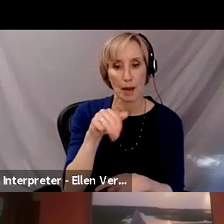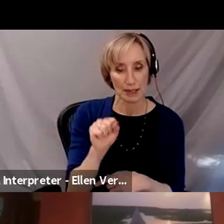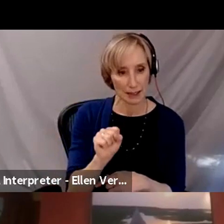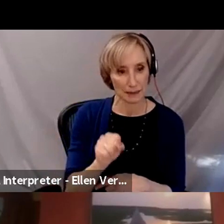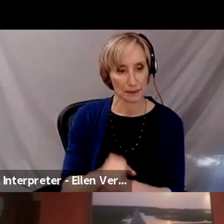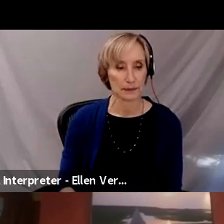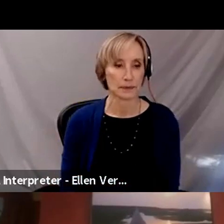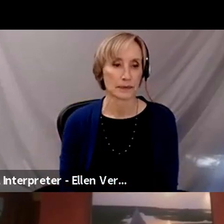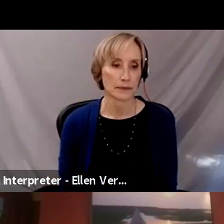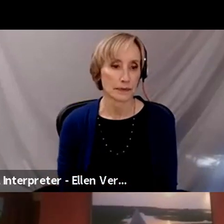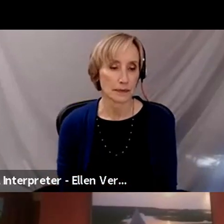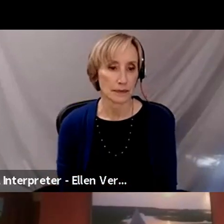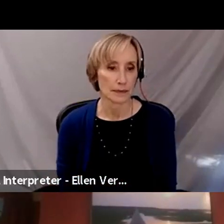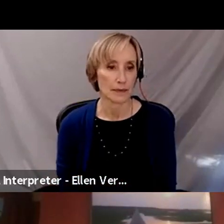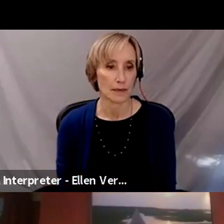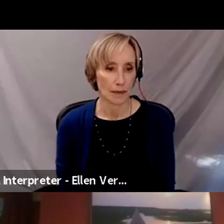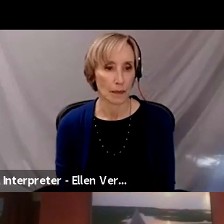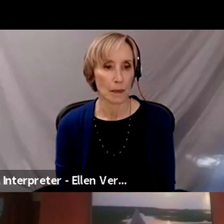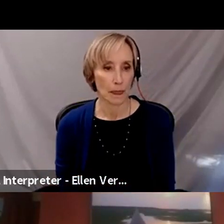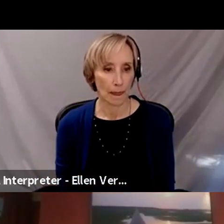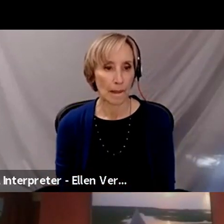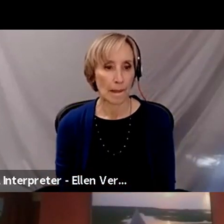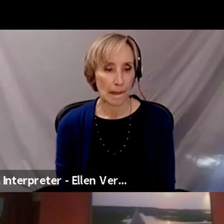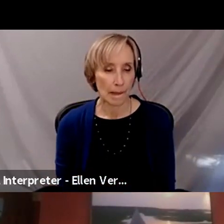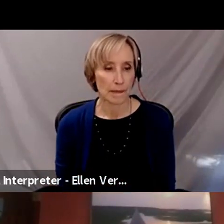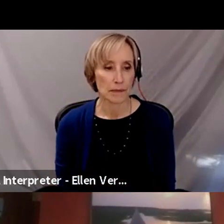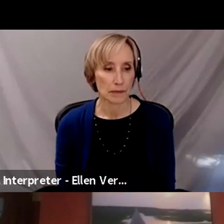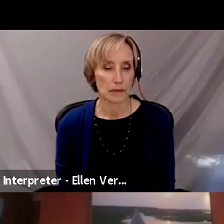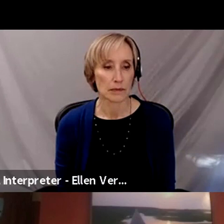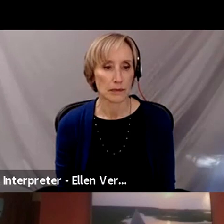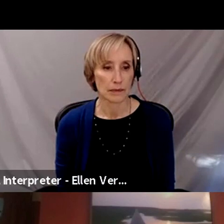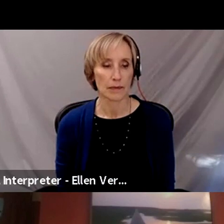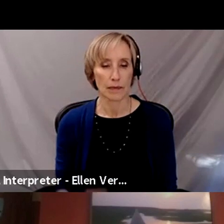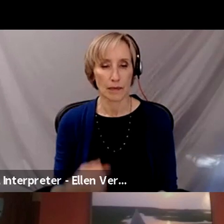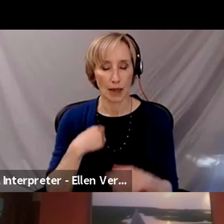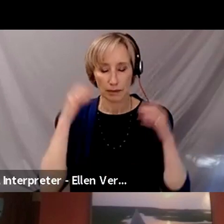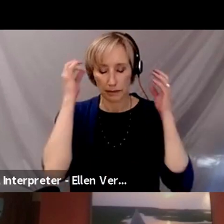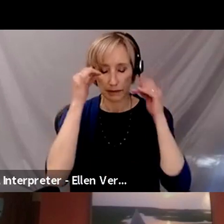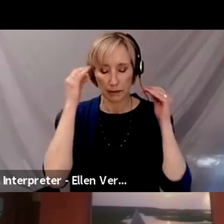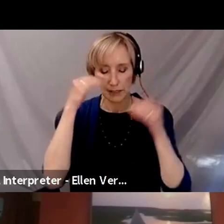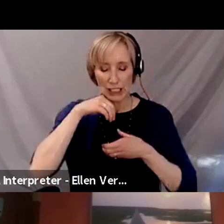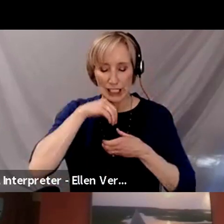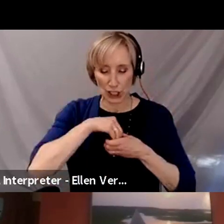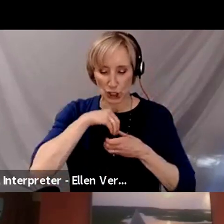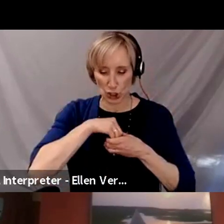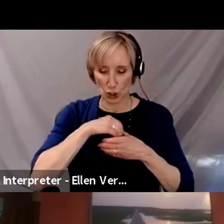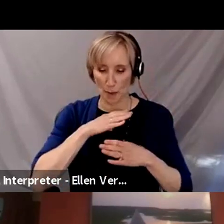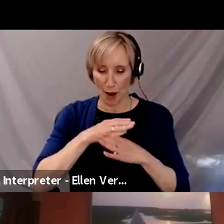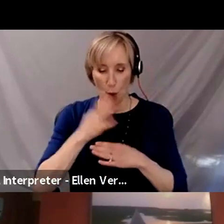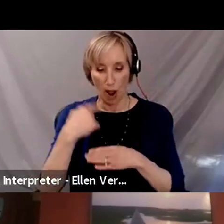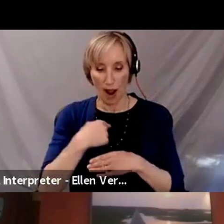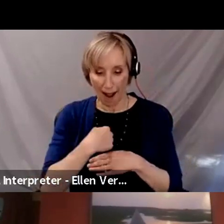So when I think about internal barriers, I really thought a lot about this. And, so